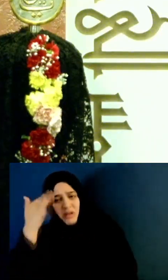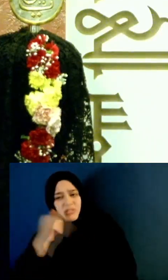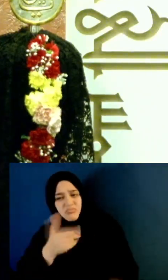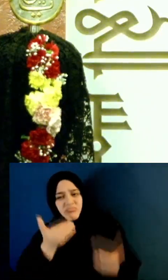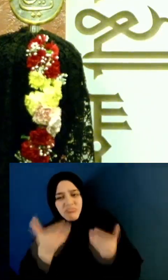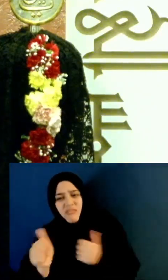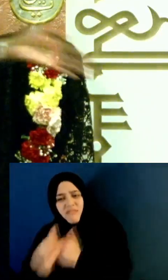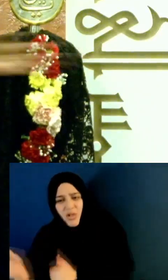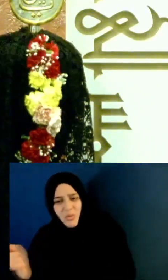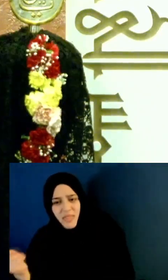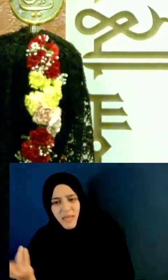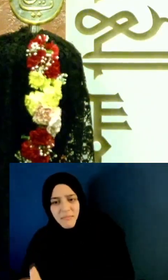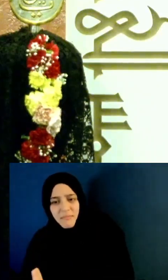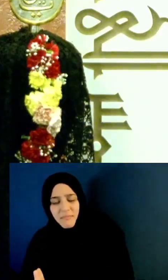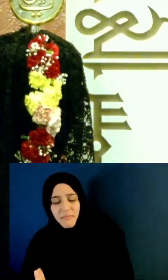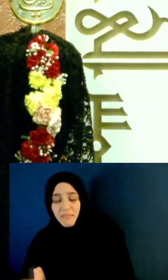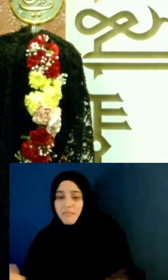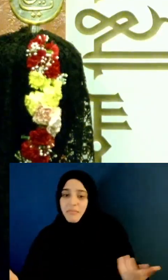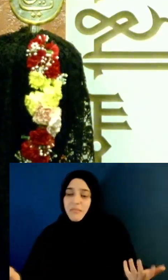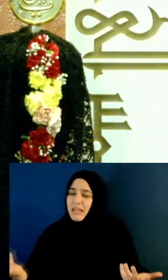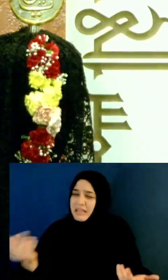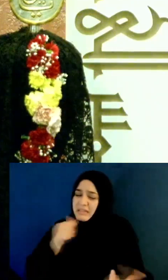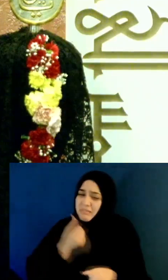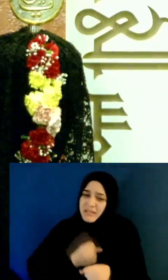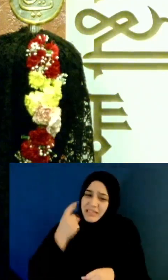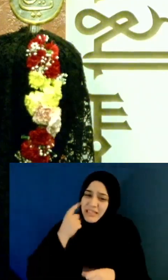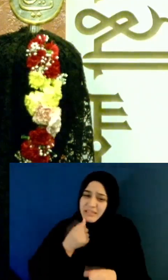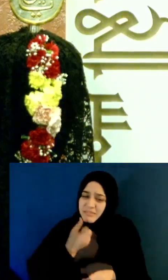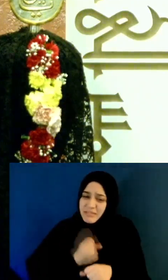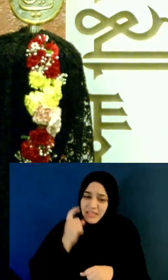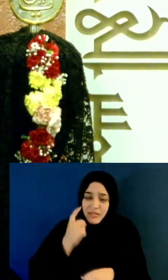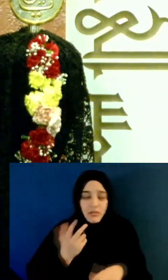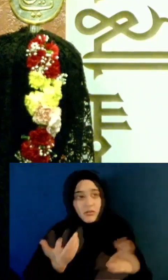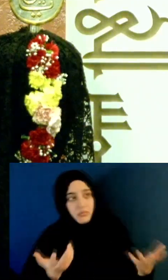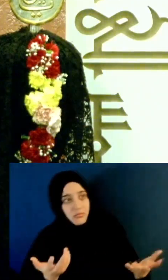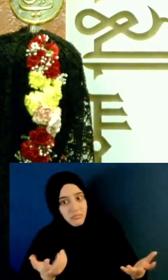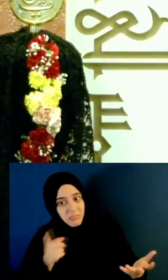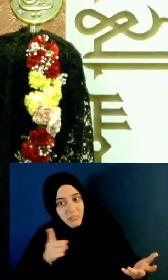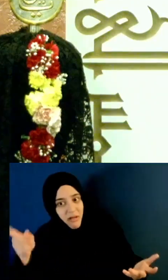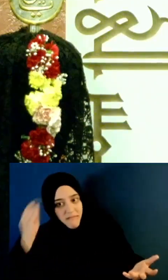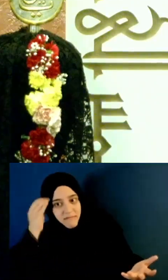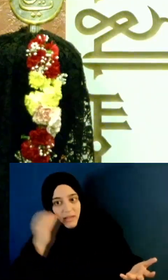No, it doesn't make sense. It doesn't make, yeah, of kind. But Fatima Tuzara did it.